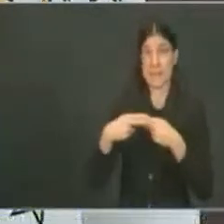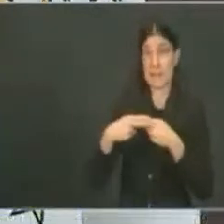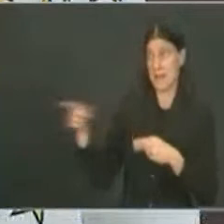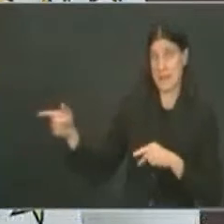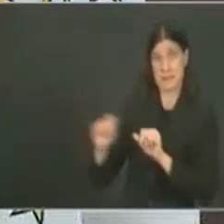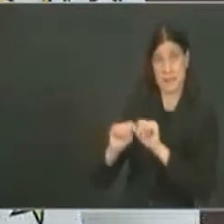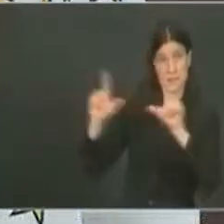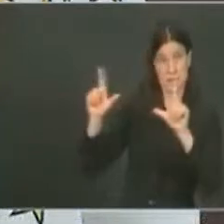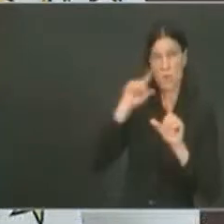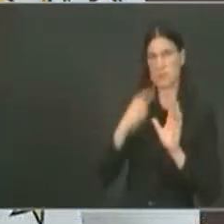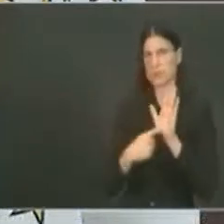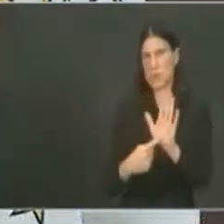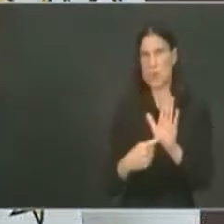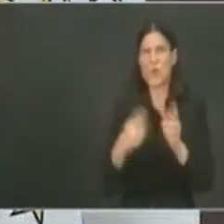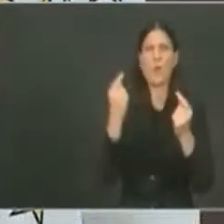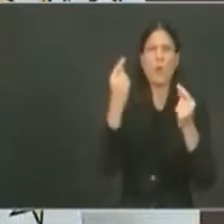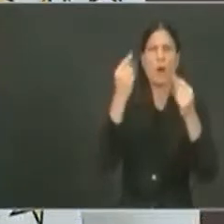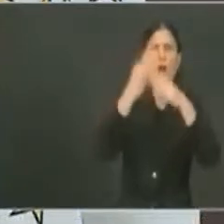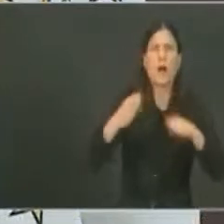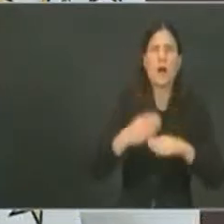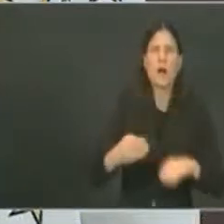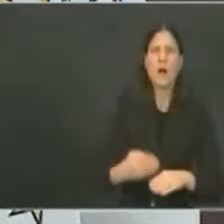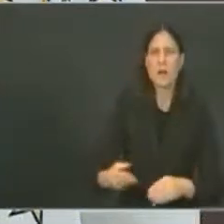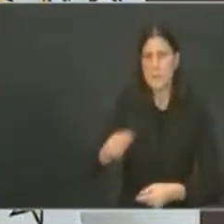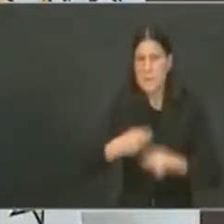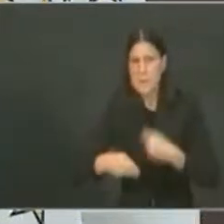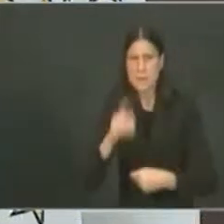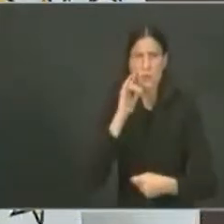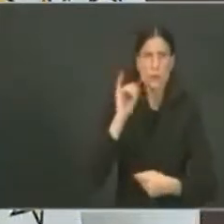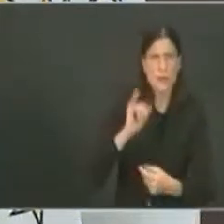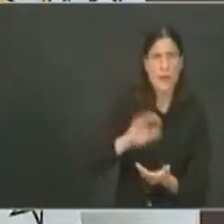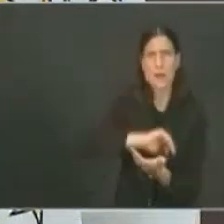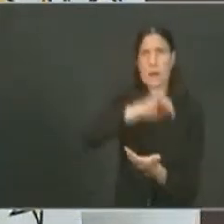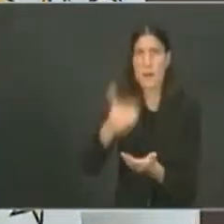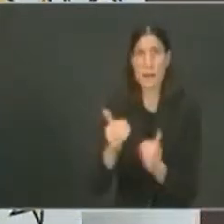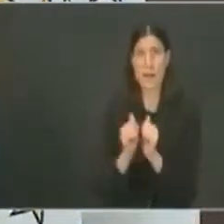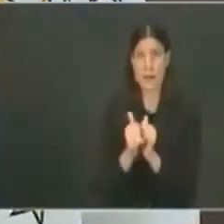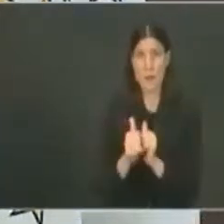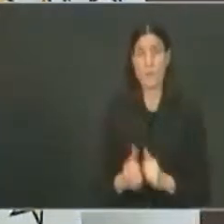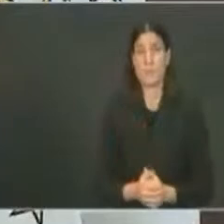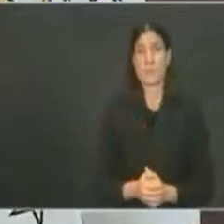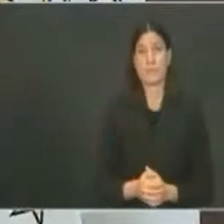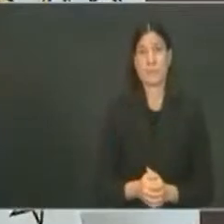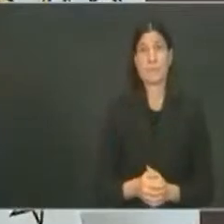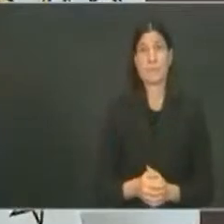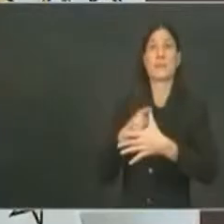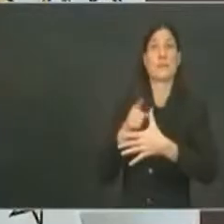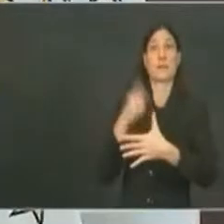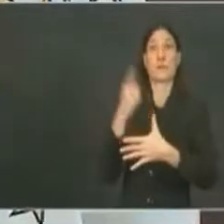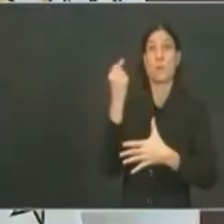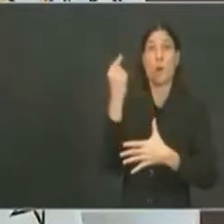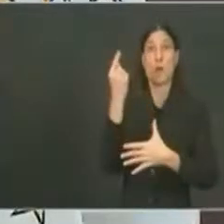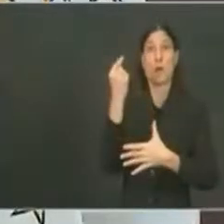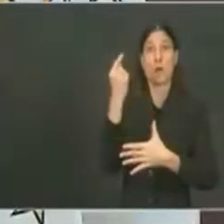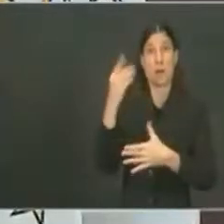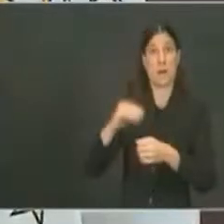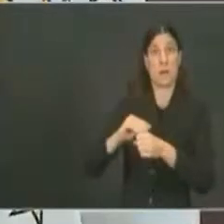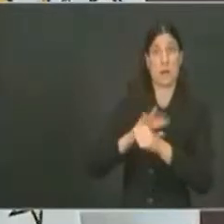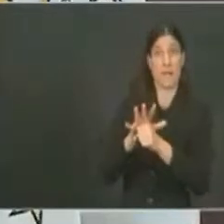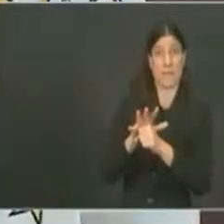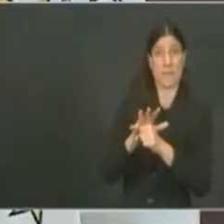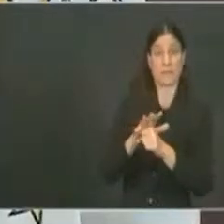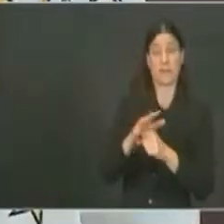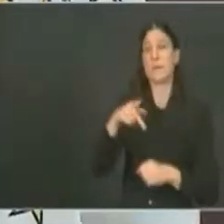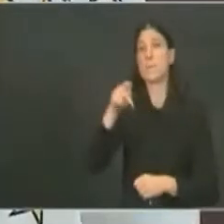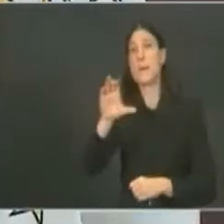following big areas. First is to the COVID public health response, first